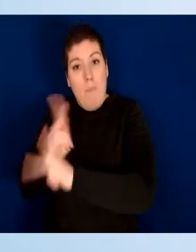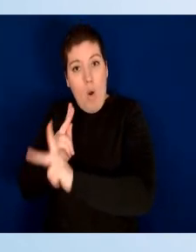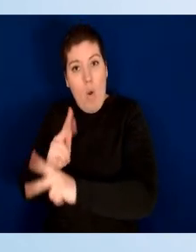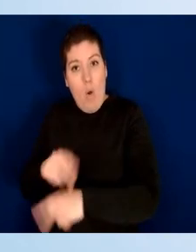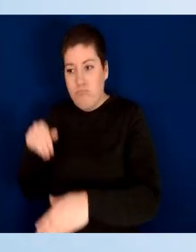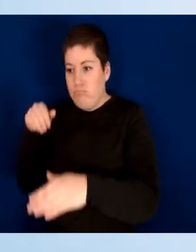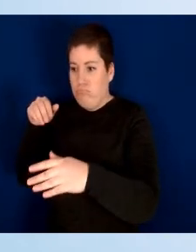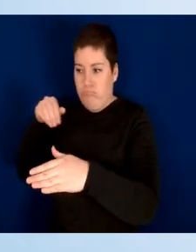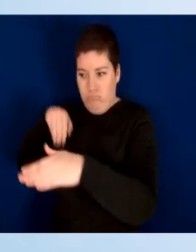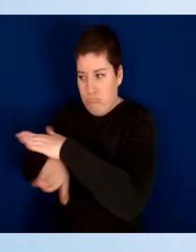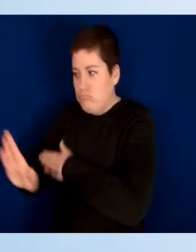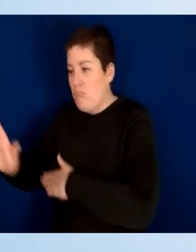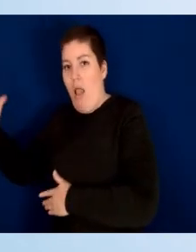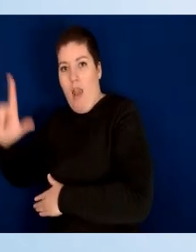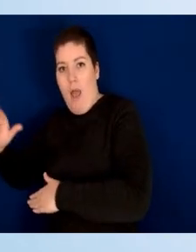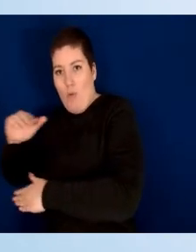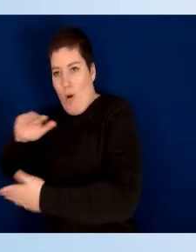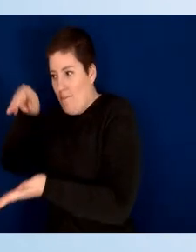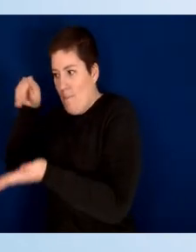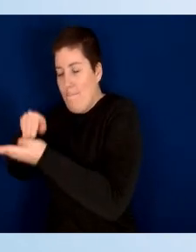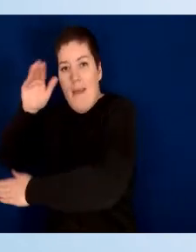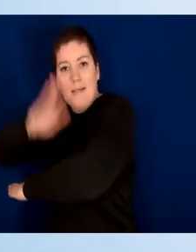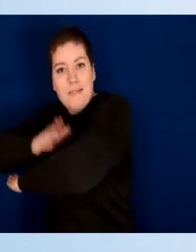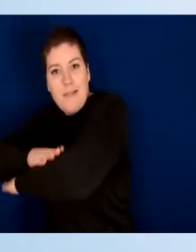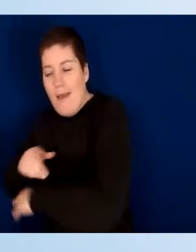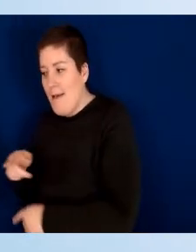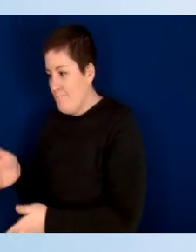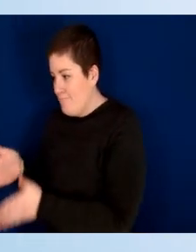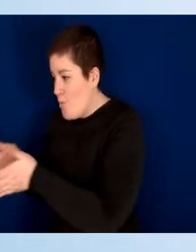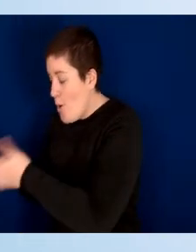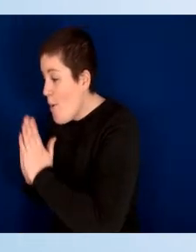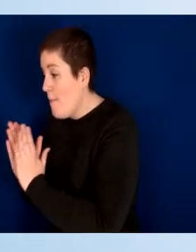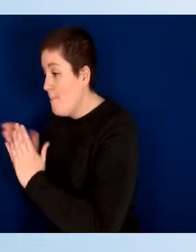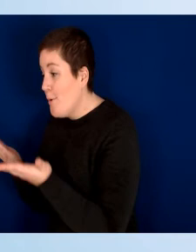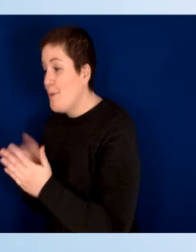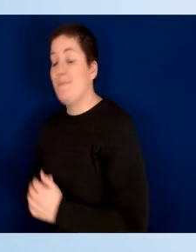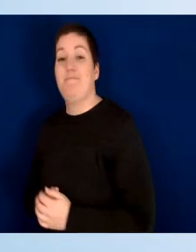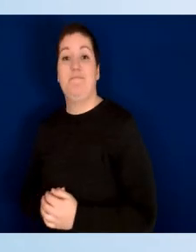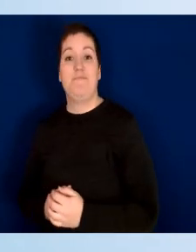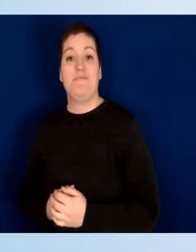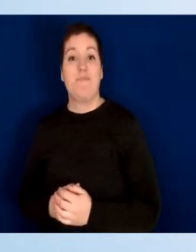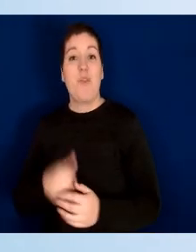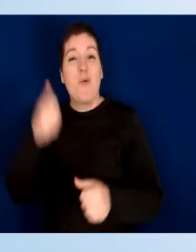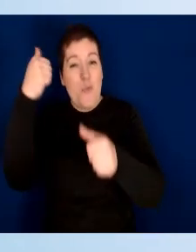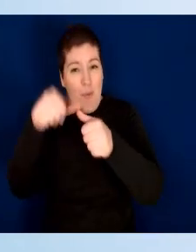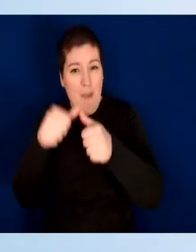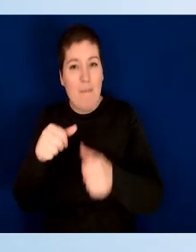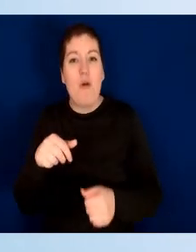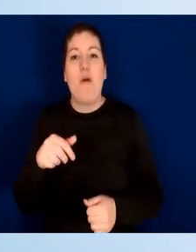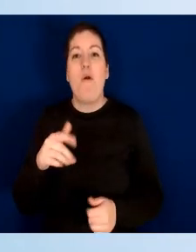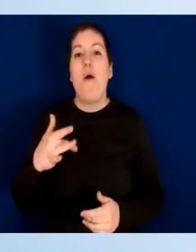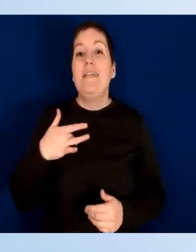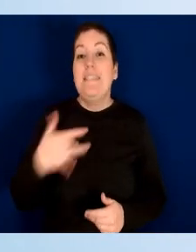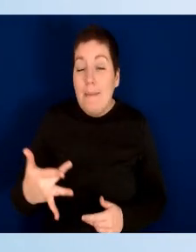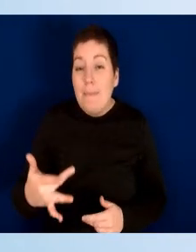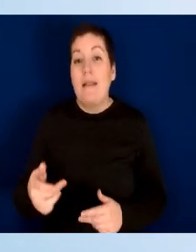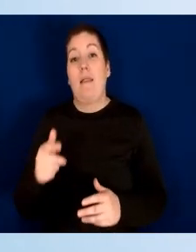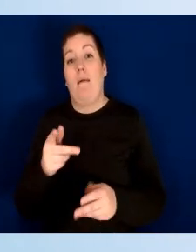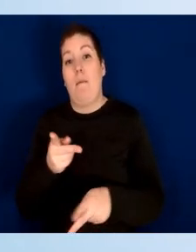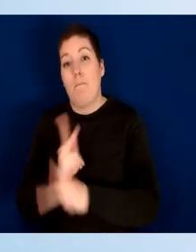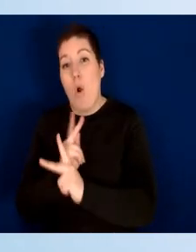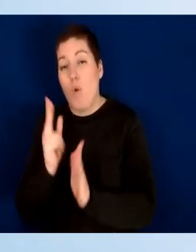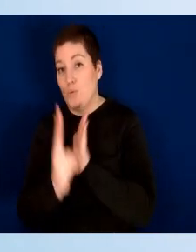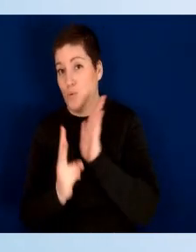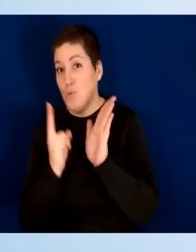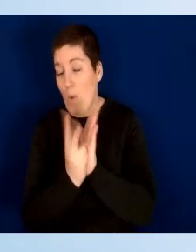ask for the book by the name of the book at the main circulation desk. And keep in mind, library reserve books can only be used for 2 hours at a time, can't be